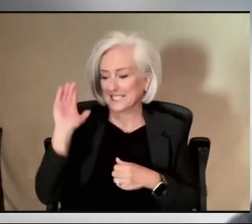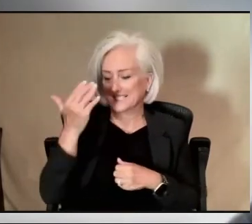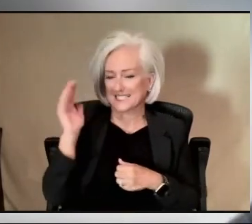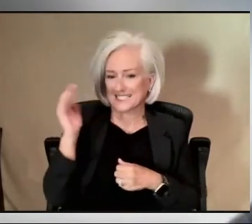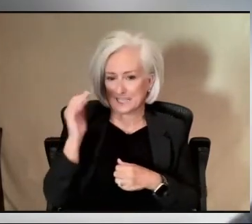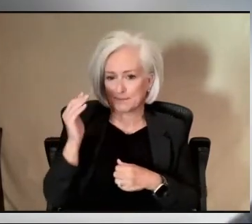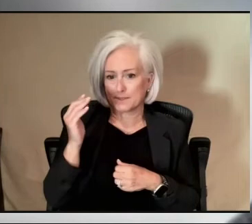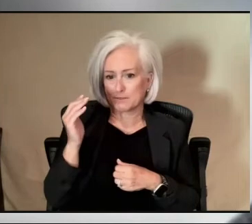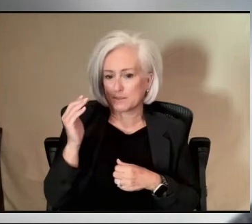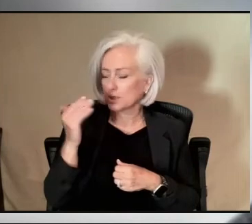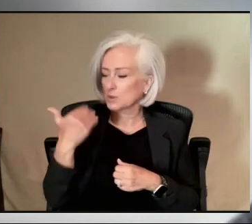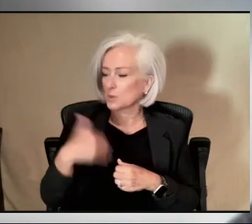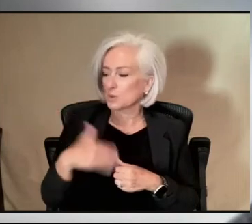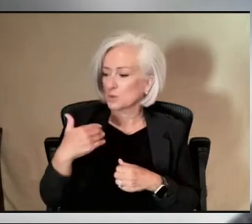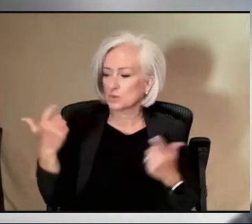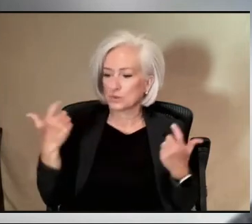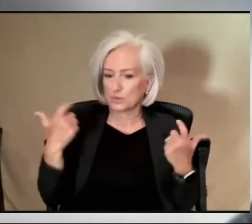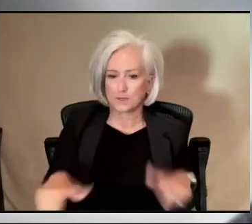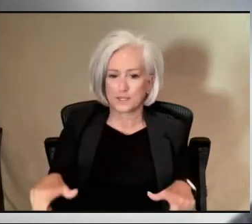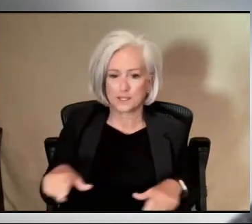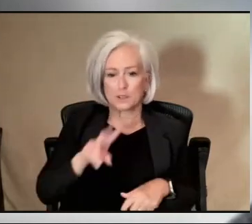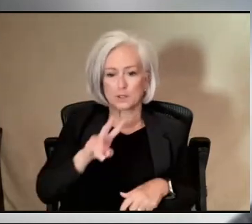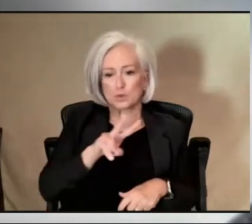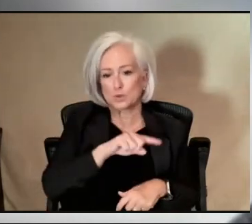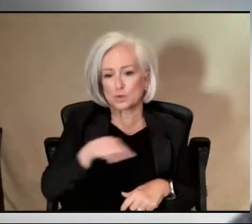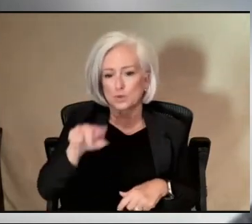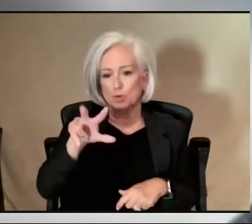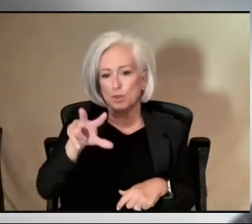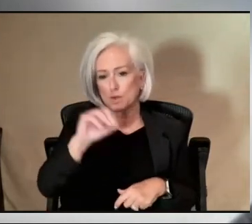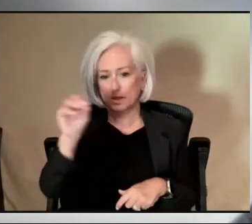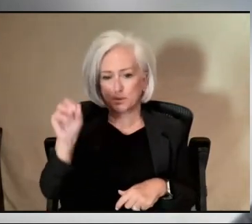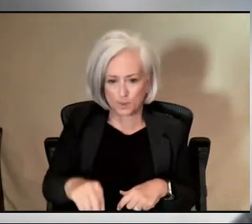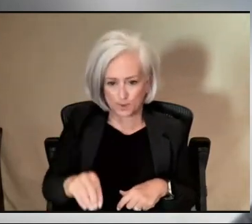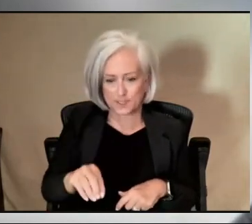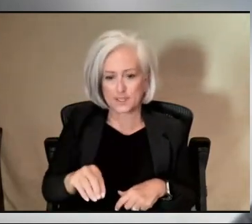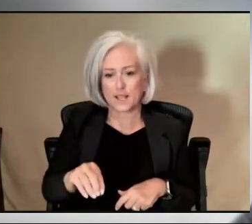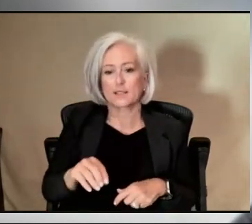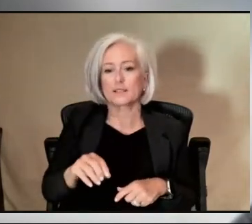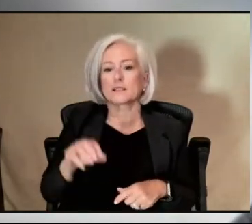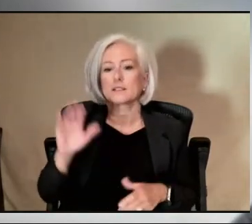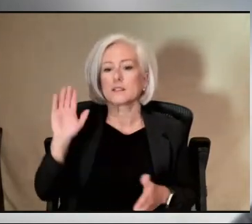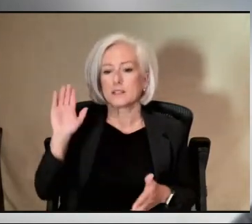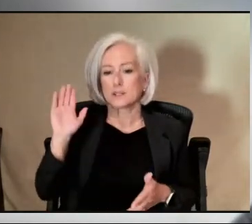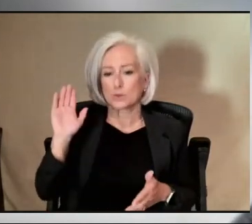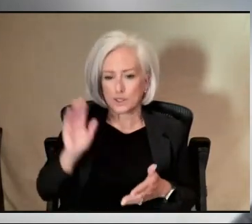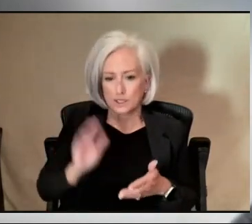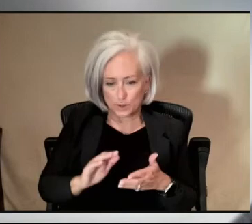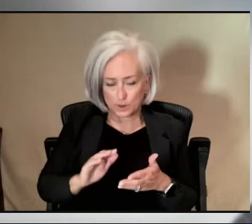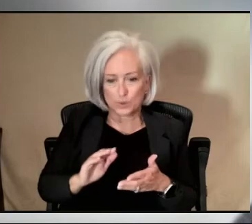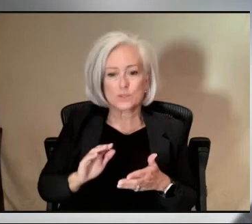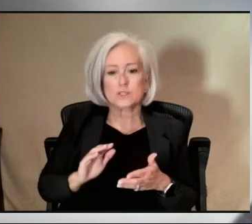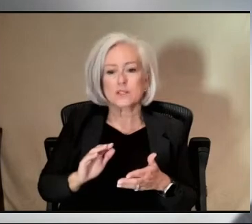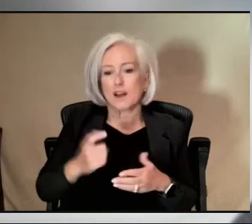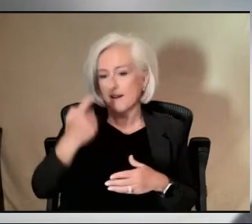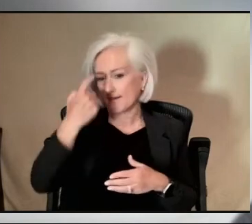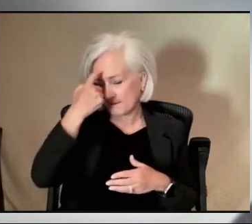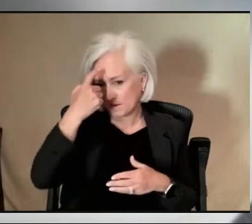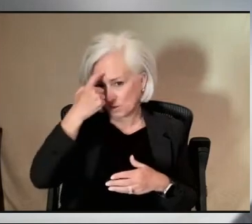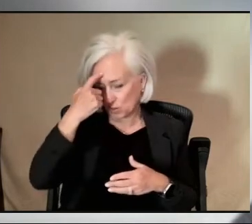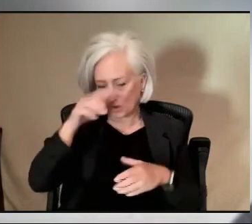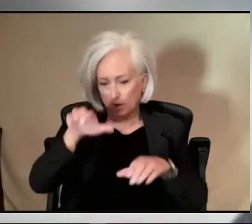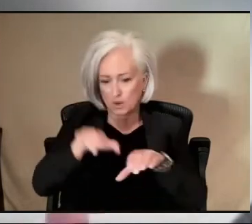considerable, with 2 to 3% demonstrated shrinkage in gray matter of the brain, with